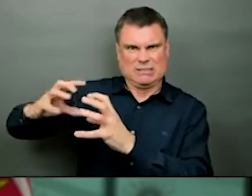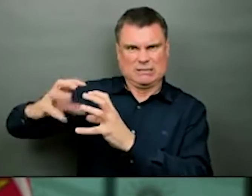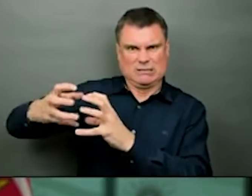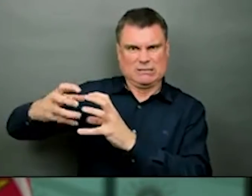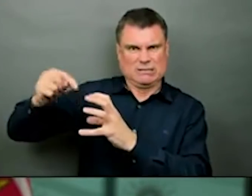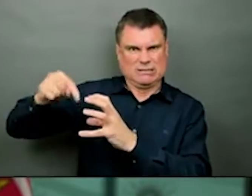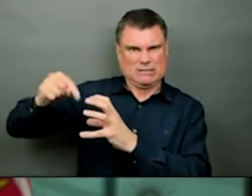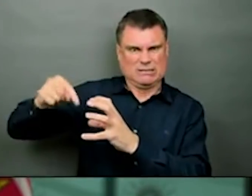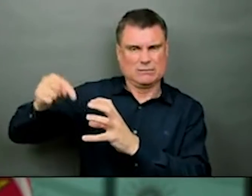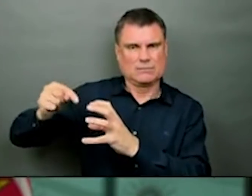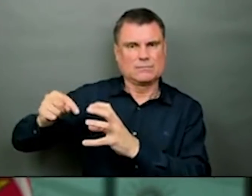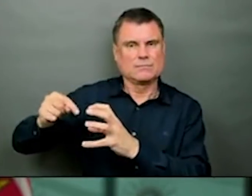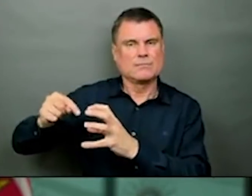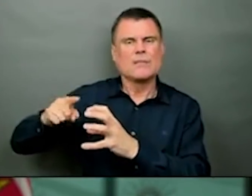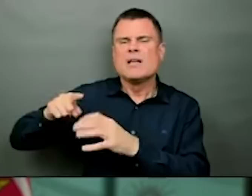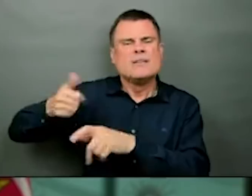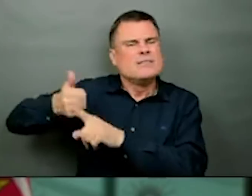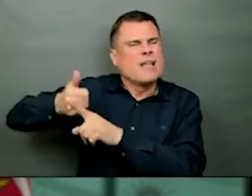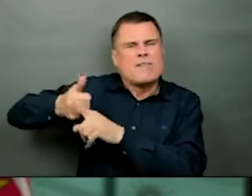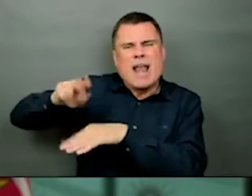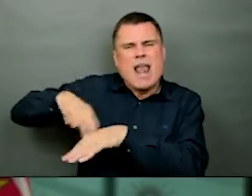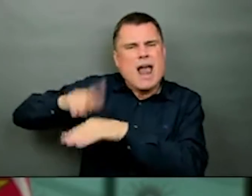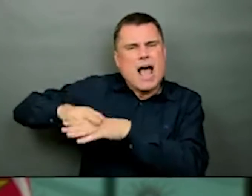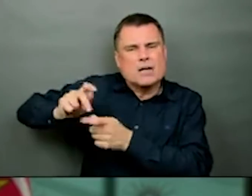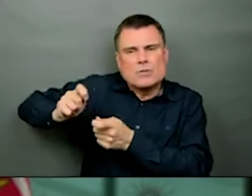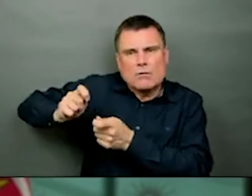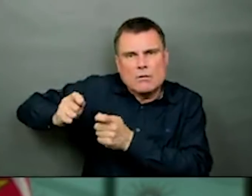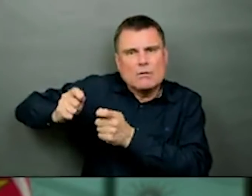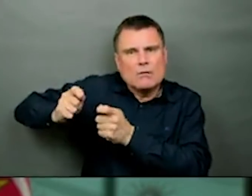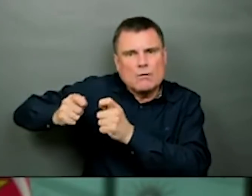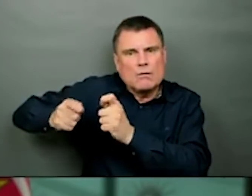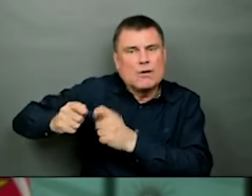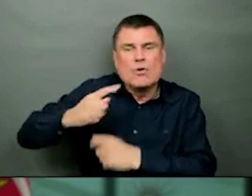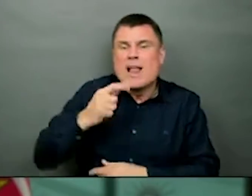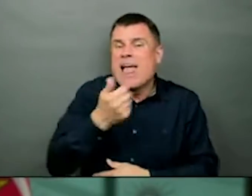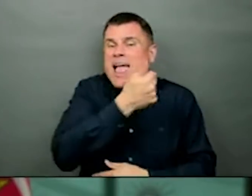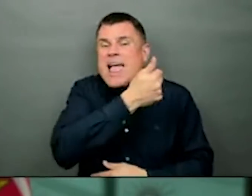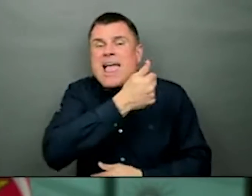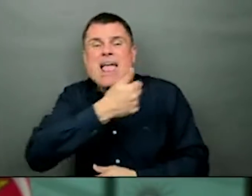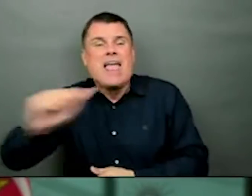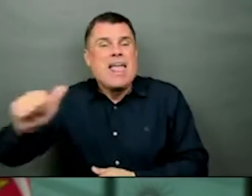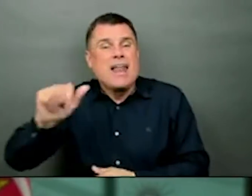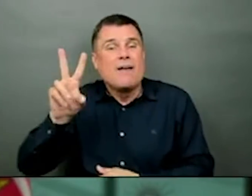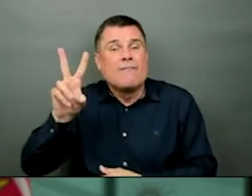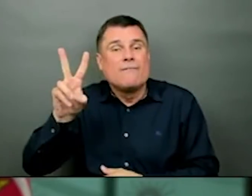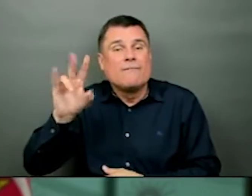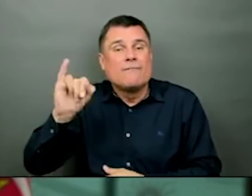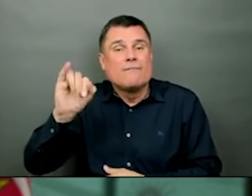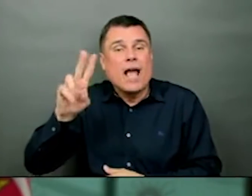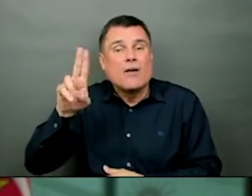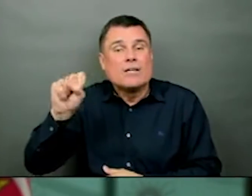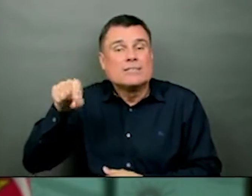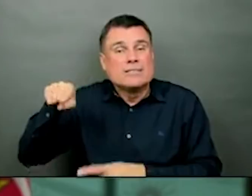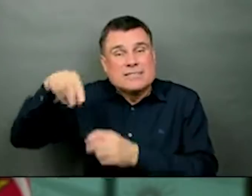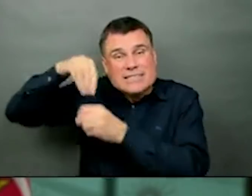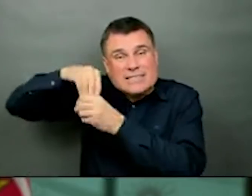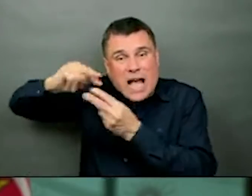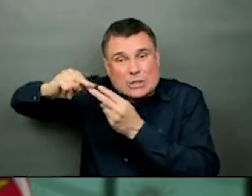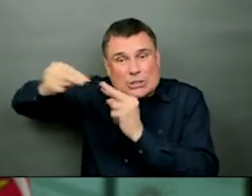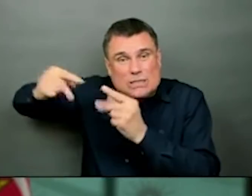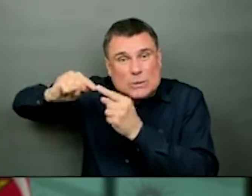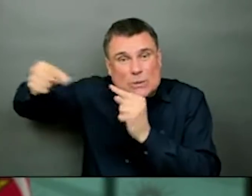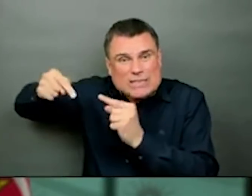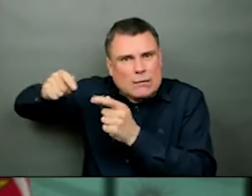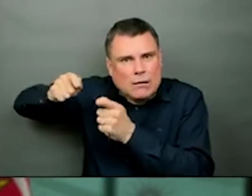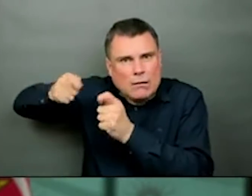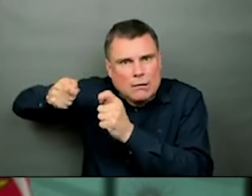natural occurrences. This is what viruses do. They genetically change. And what we're able to do in British Columbia, because we have actually very high